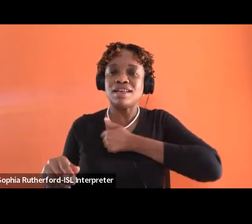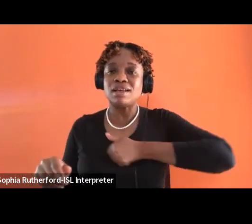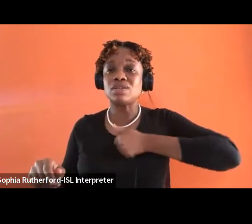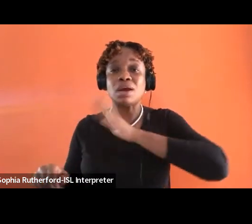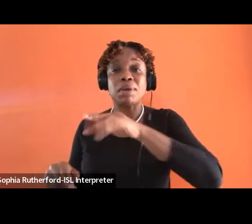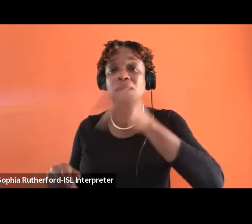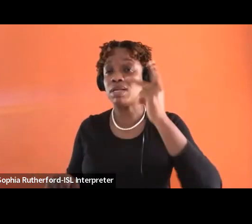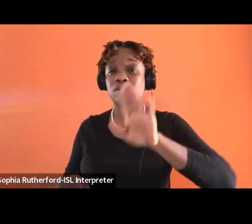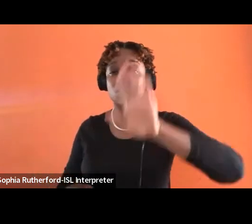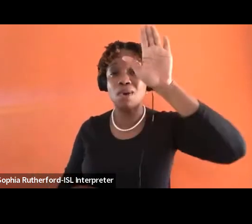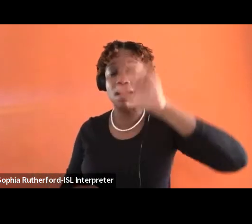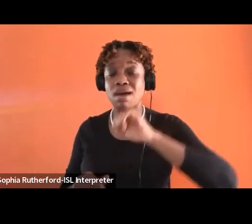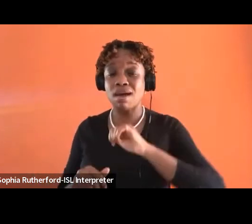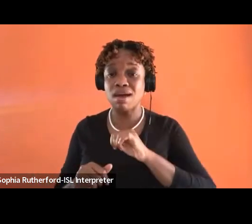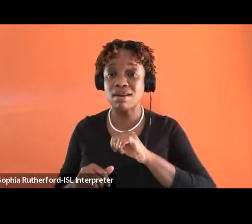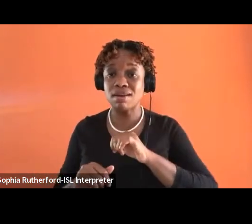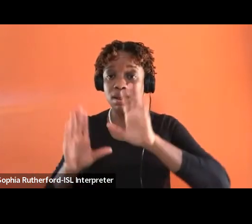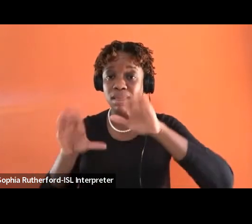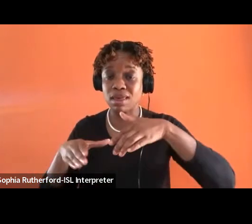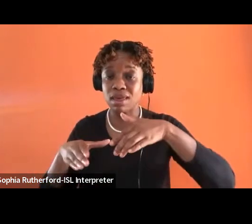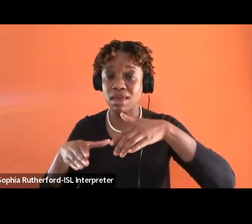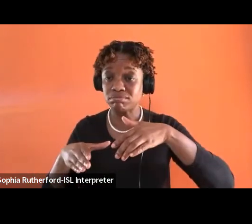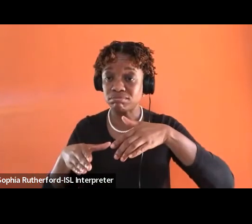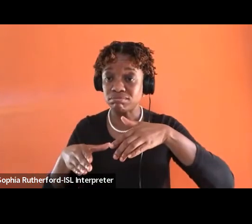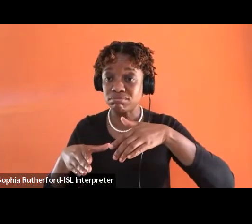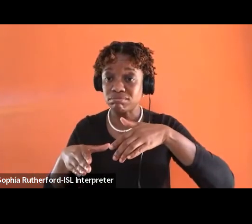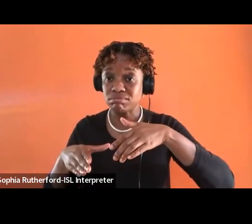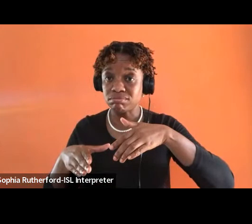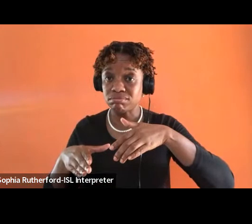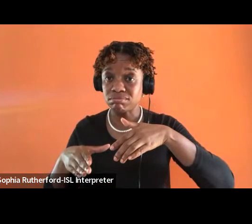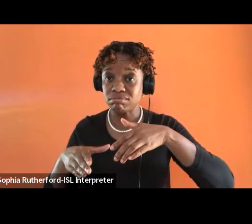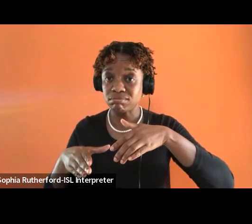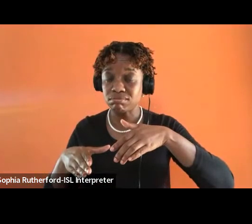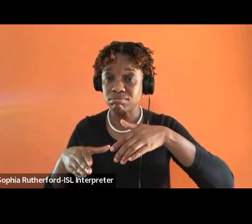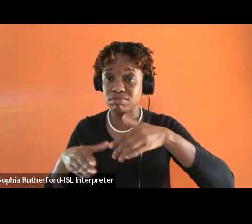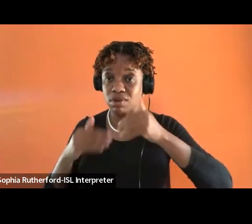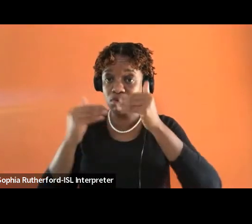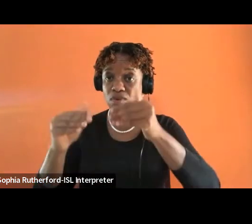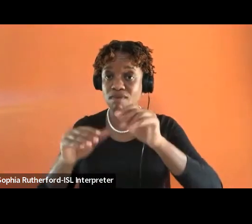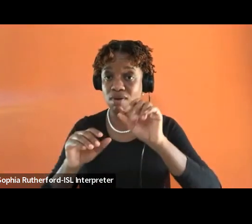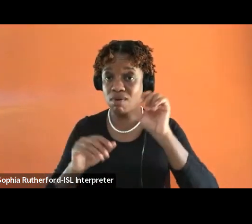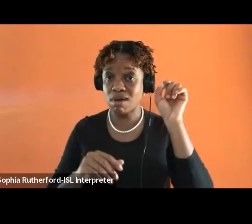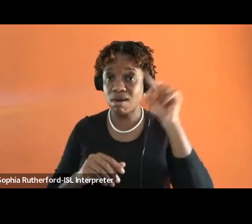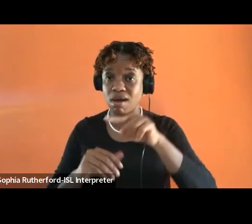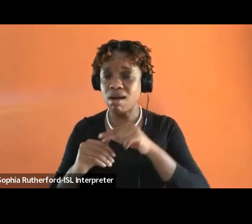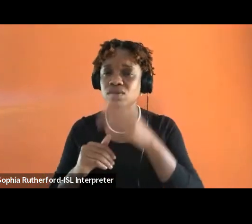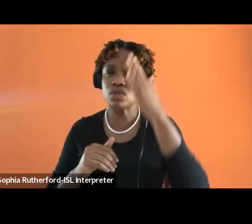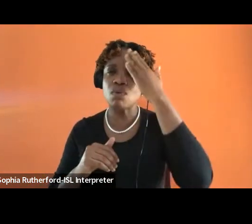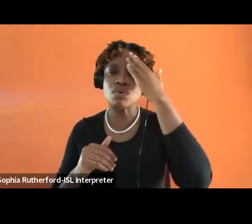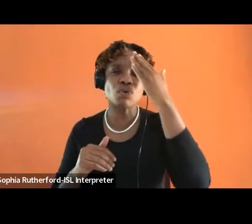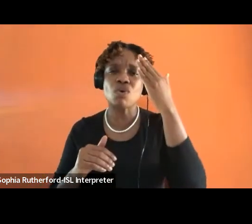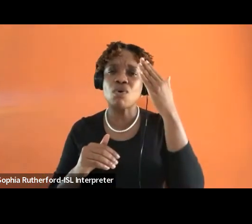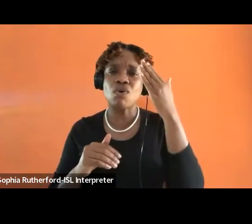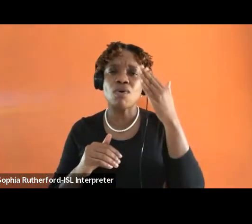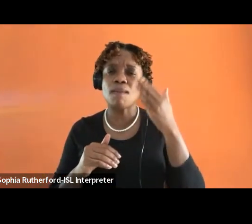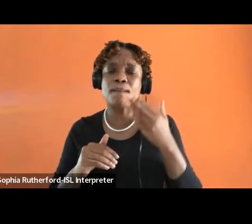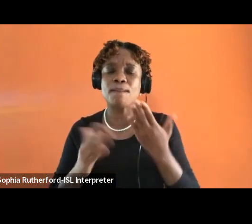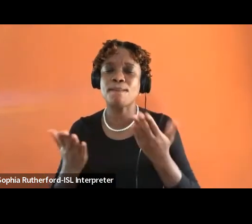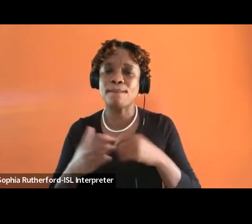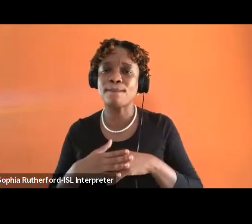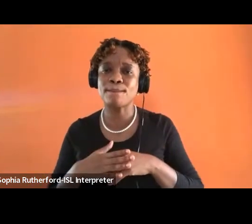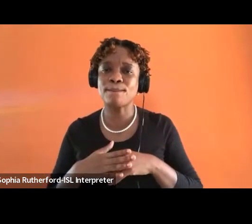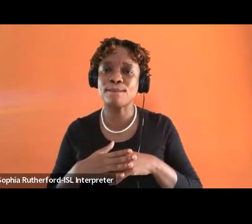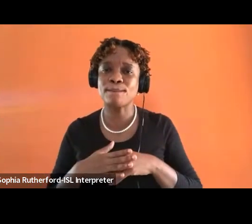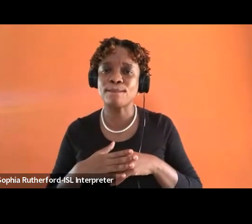So can we allow her to ask her question? So, we'll know exactly what it is, Dr. Cumberbatch, you